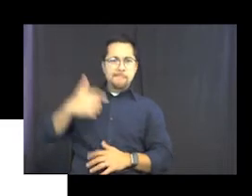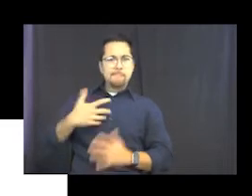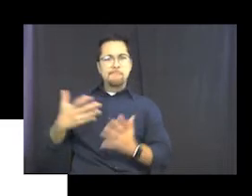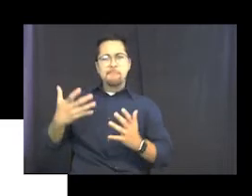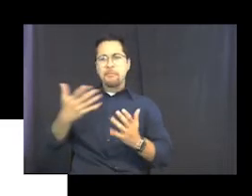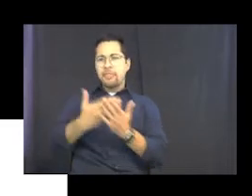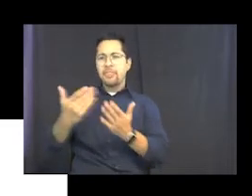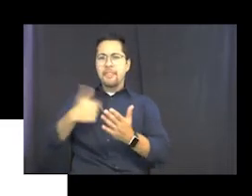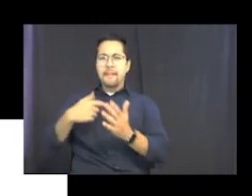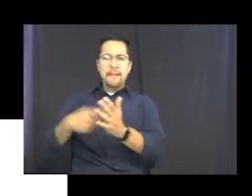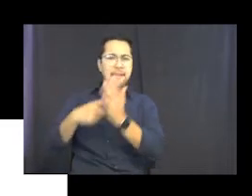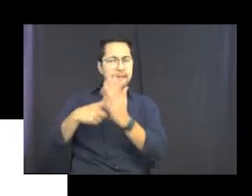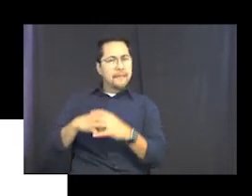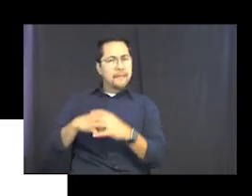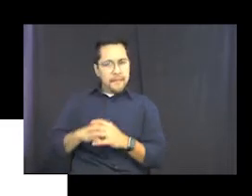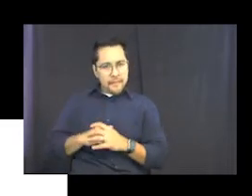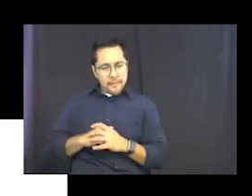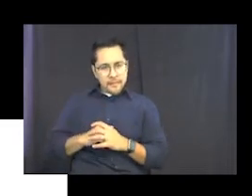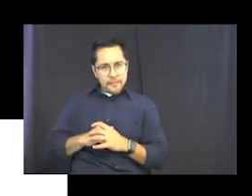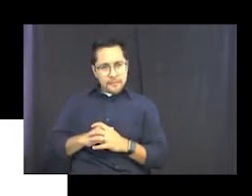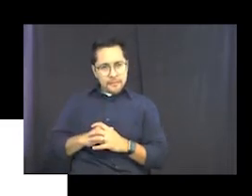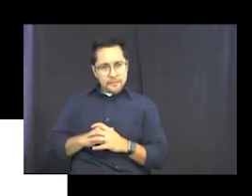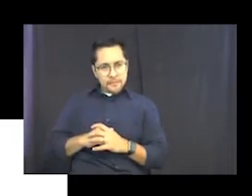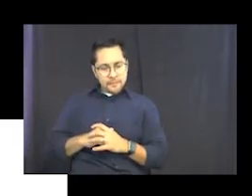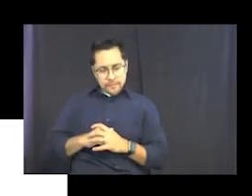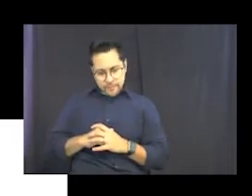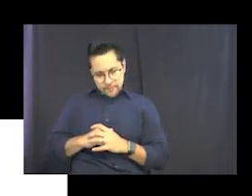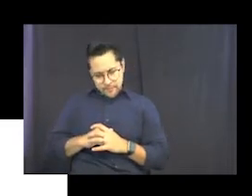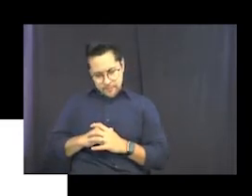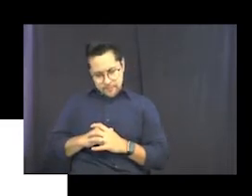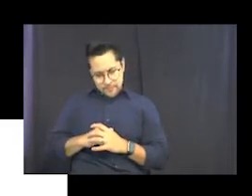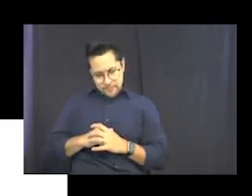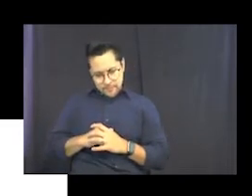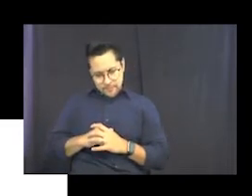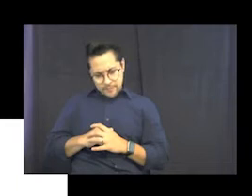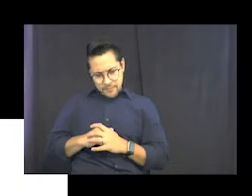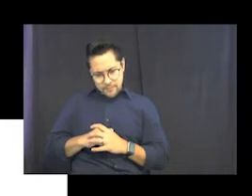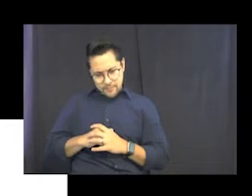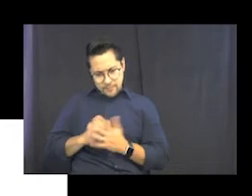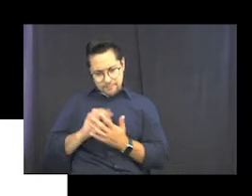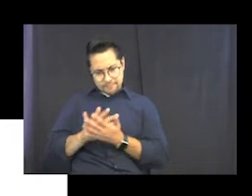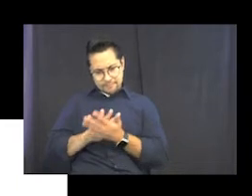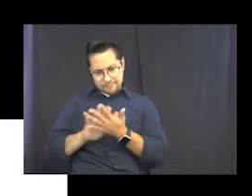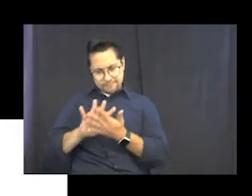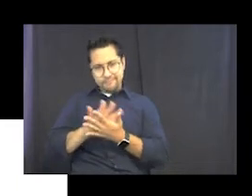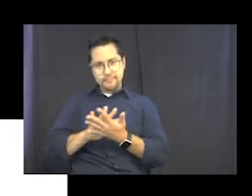for waiver services, but for school and the community as